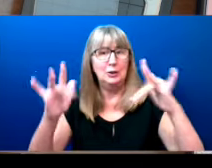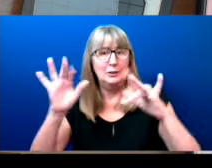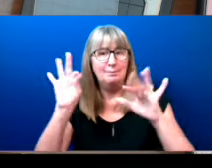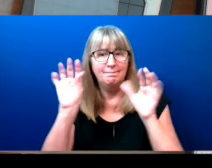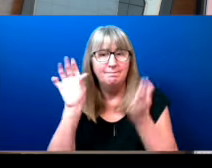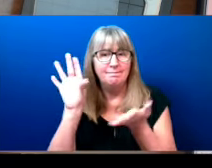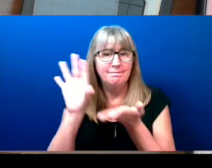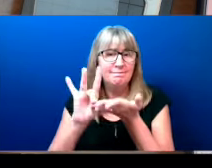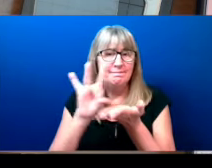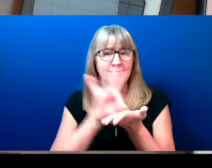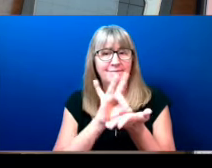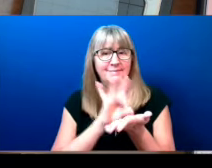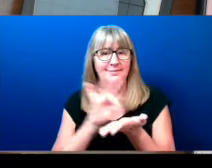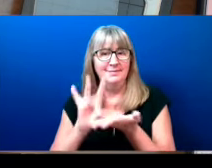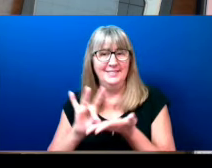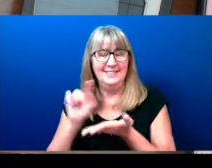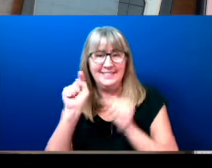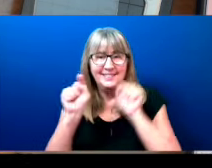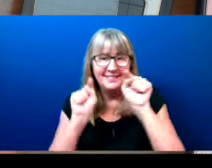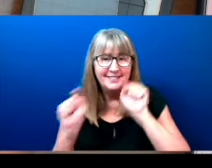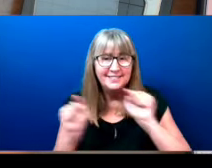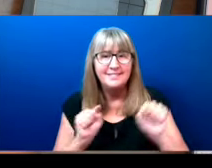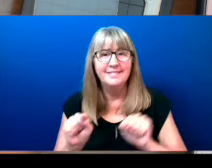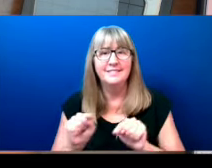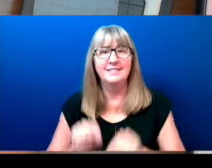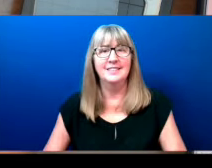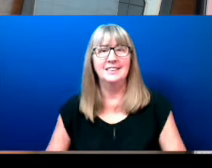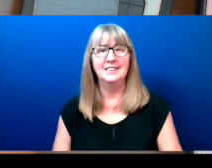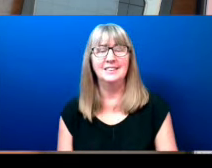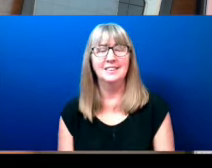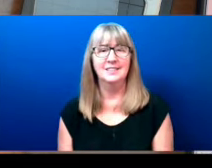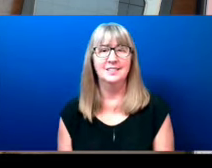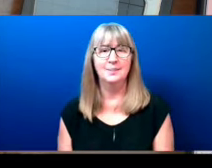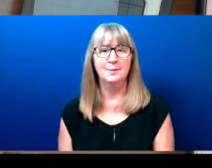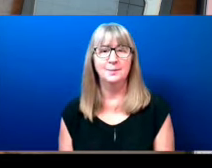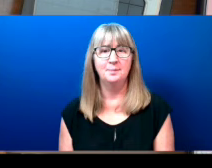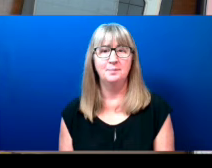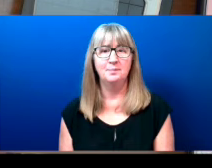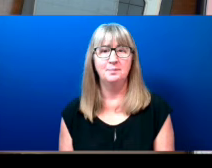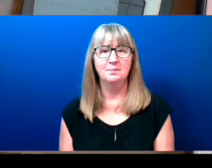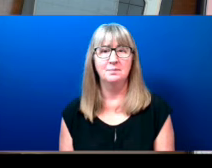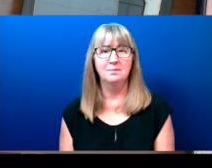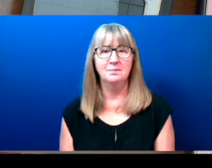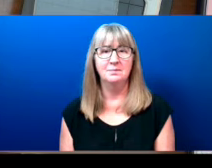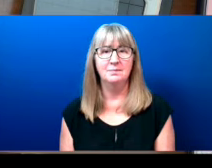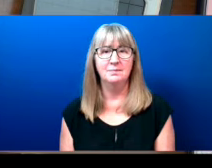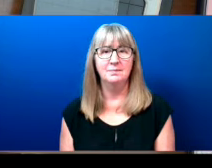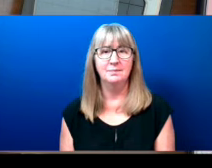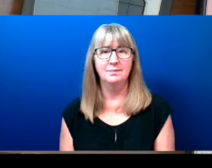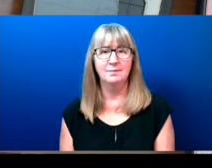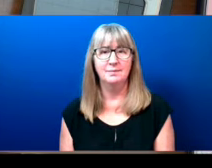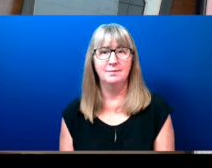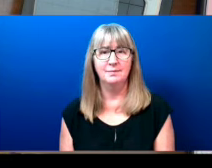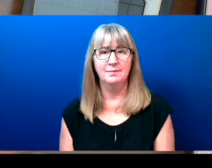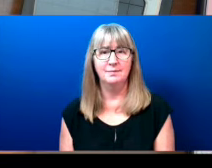couple of these more clear looking sequin dots.